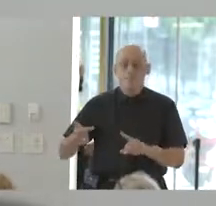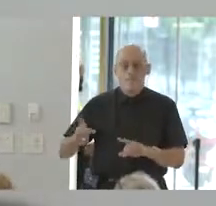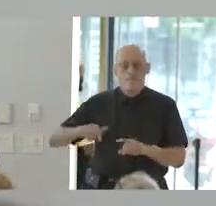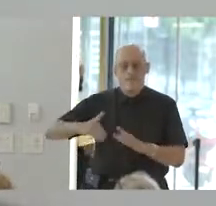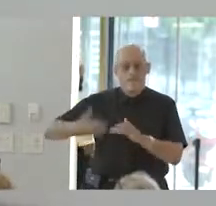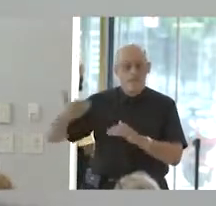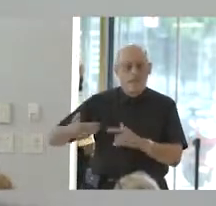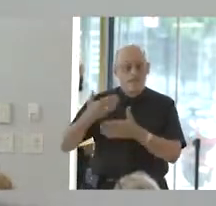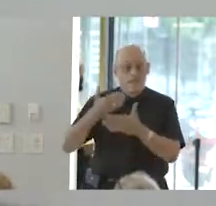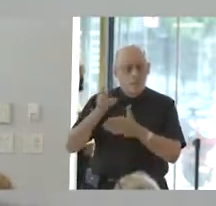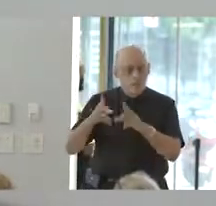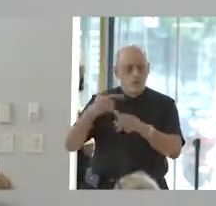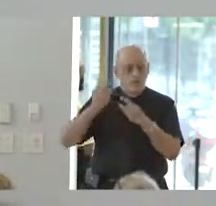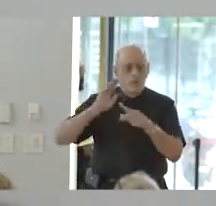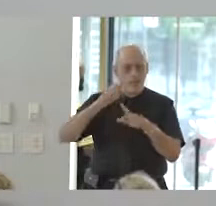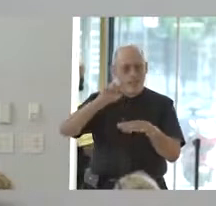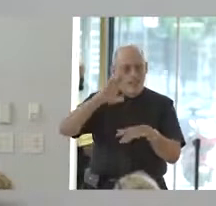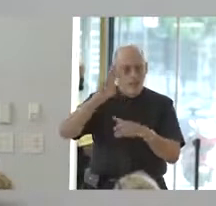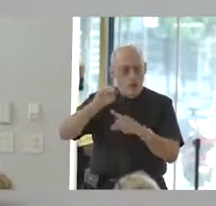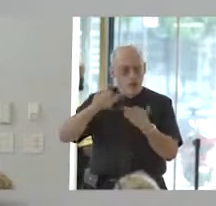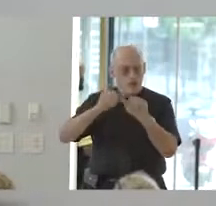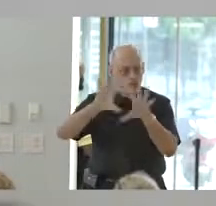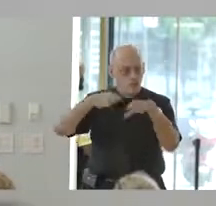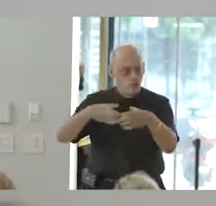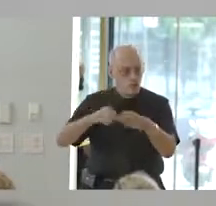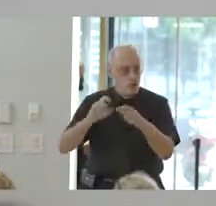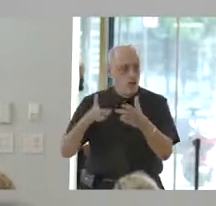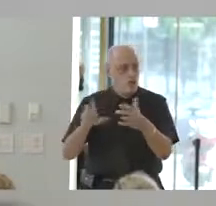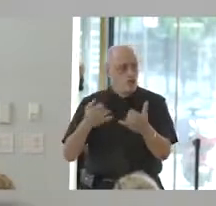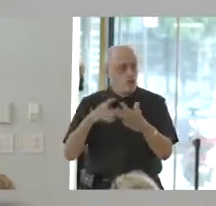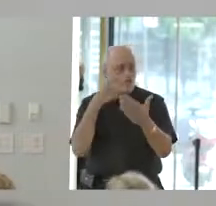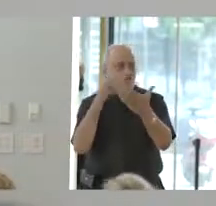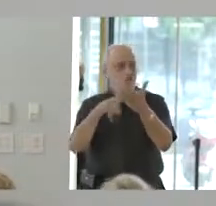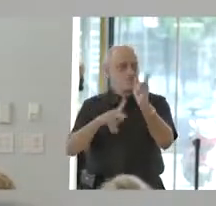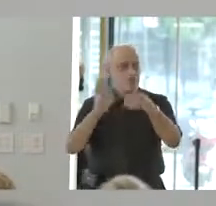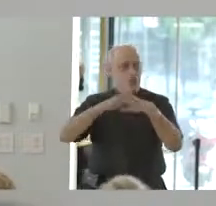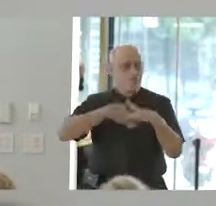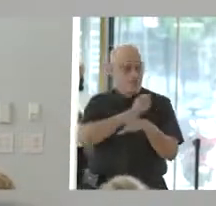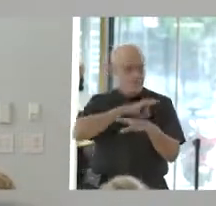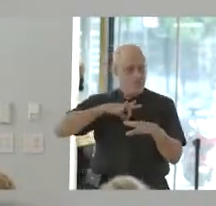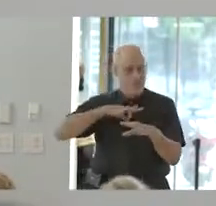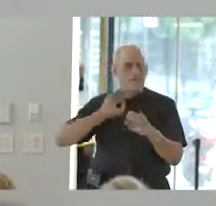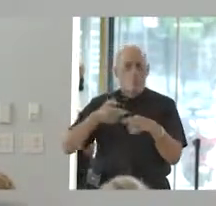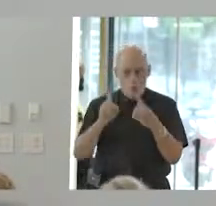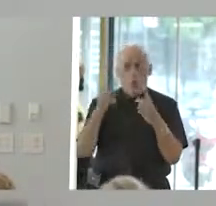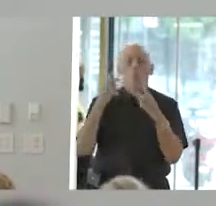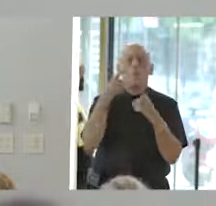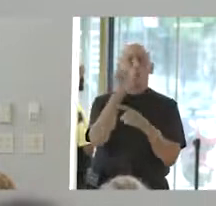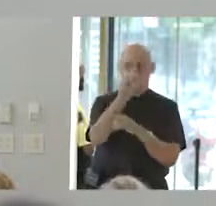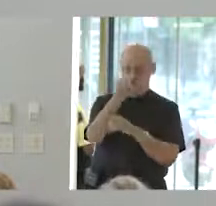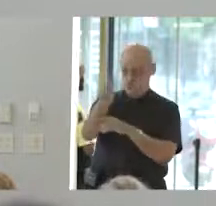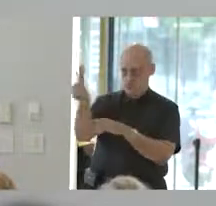from AECOM, I just want to take a moment to recognize the folks on my staff who you will get to